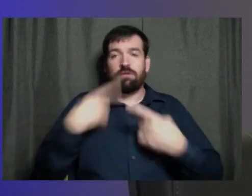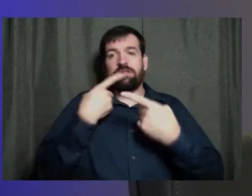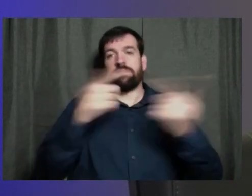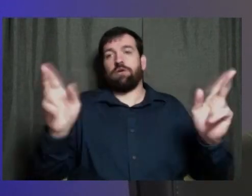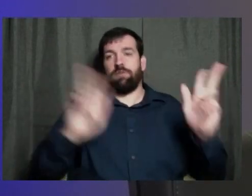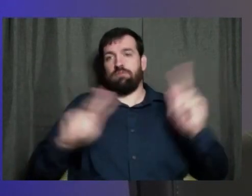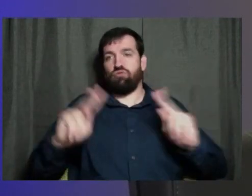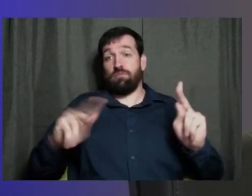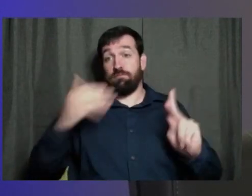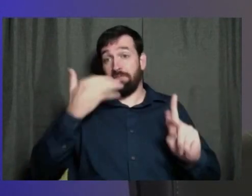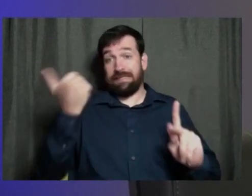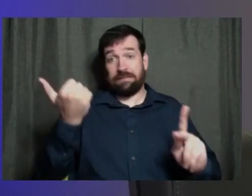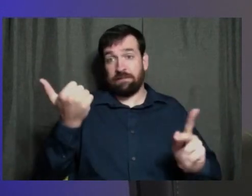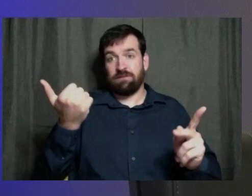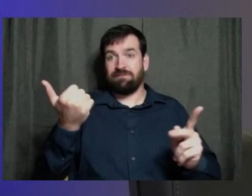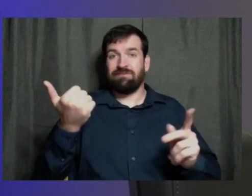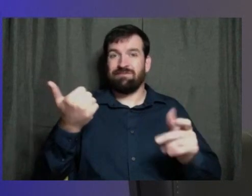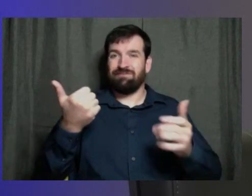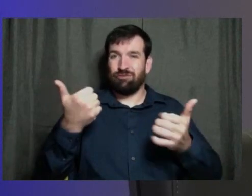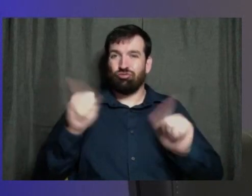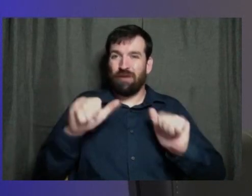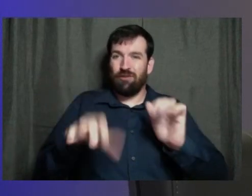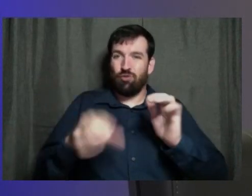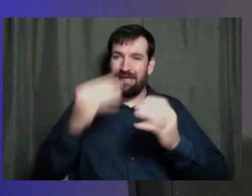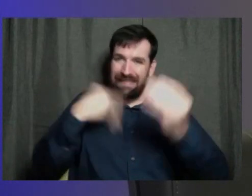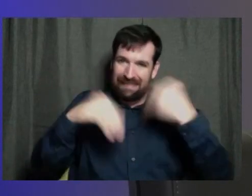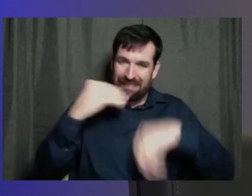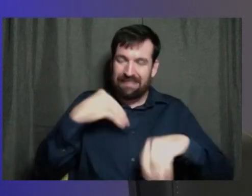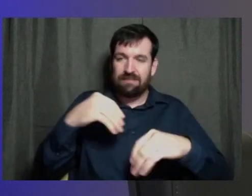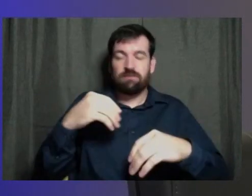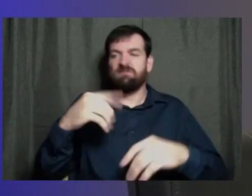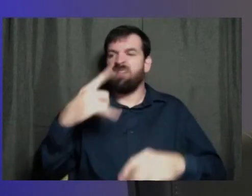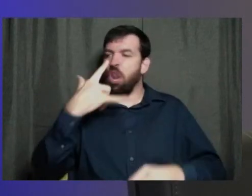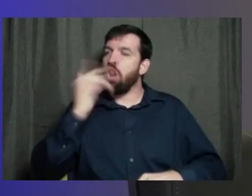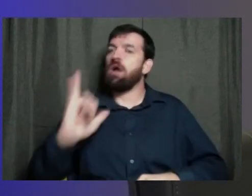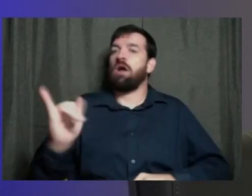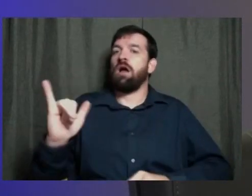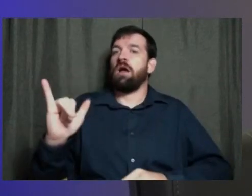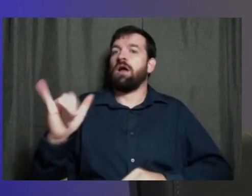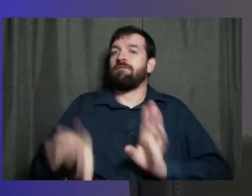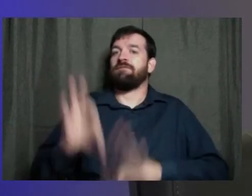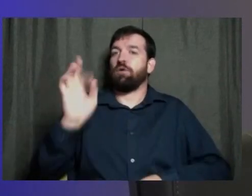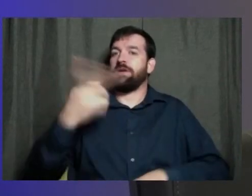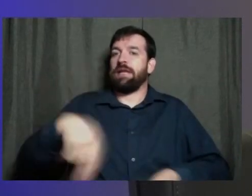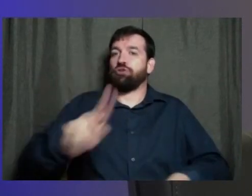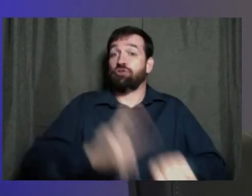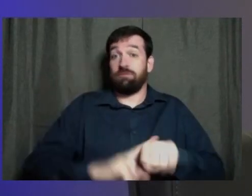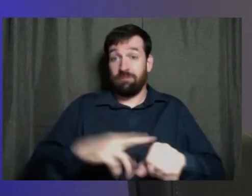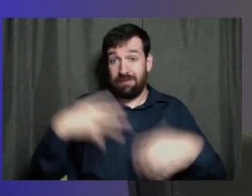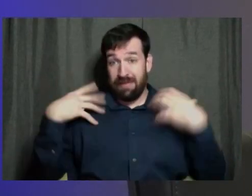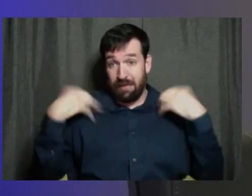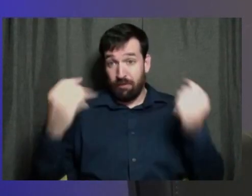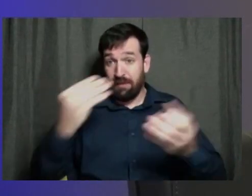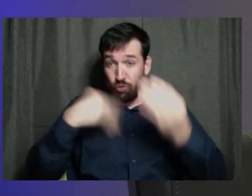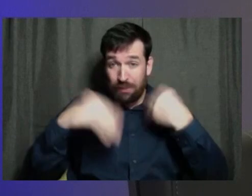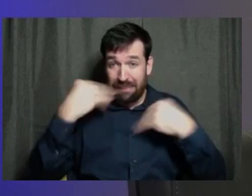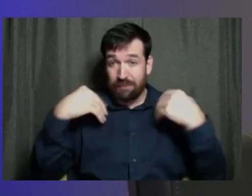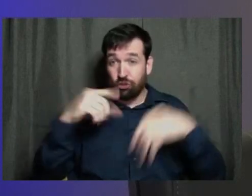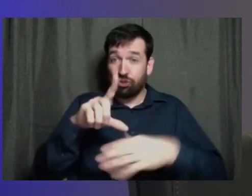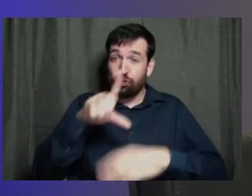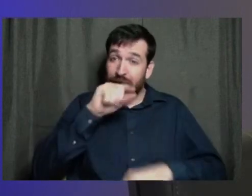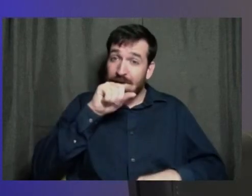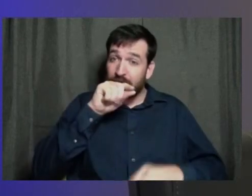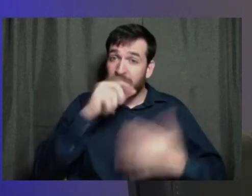try to eat food as close to how it's found in nature. So is it really healthy to eat chicken that was raised in